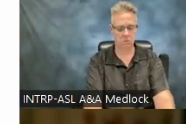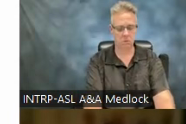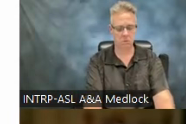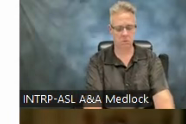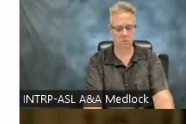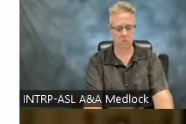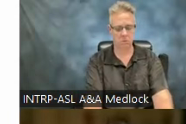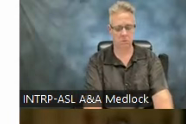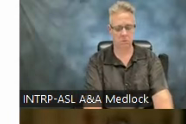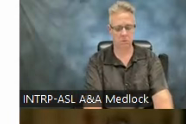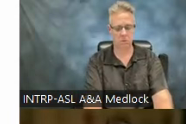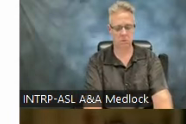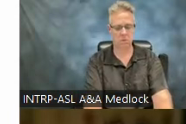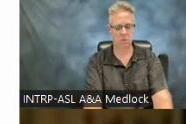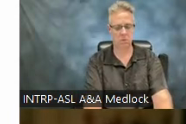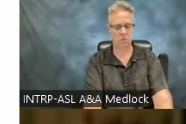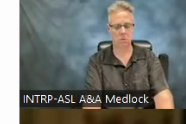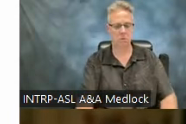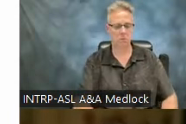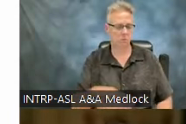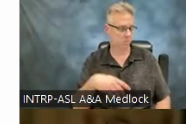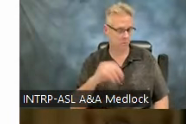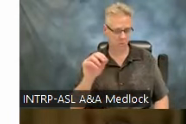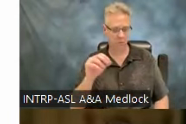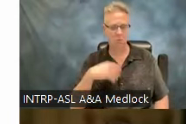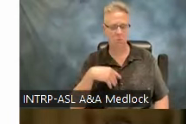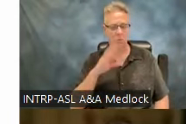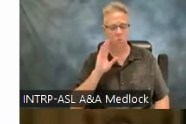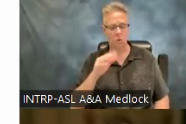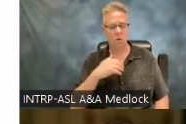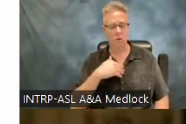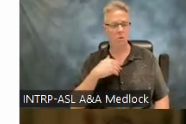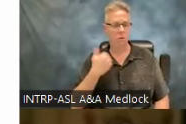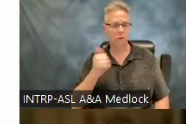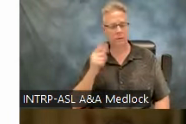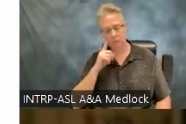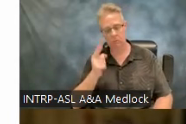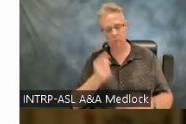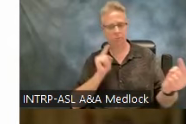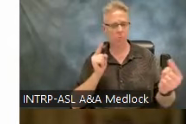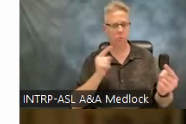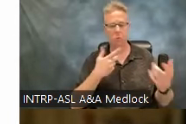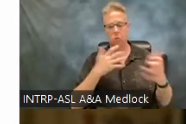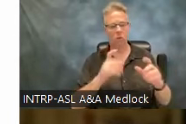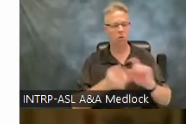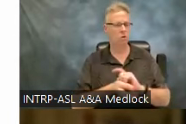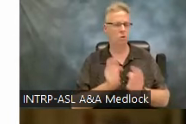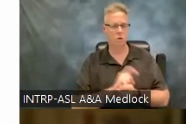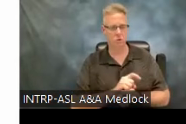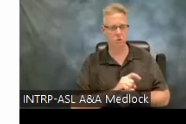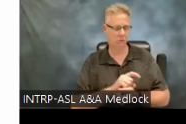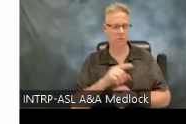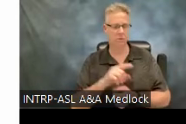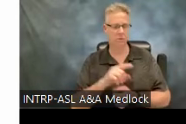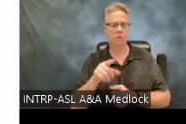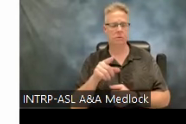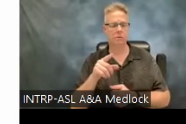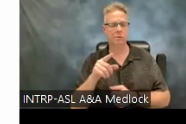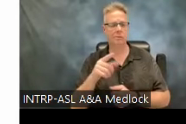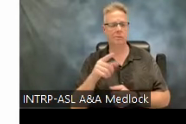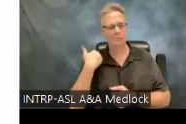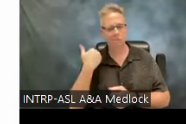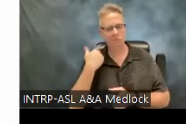No? Then I'm gonna ask the questions. Is there a strong opposition to changing from as it